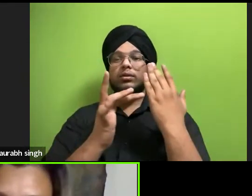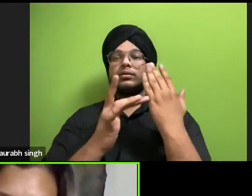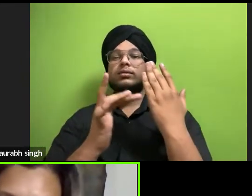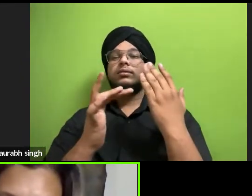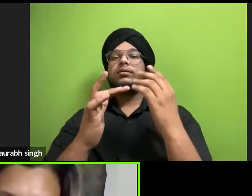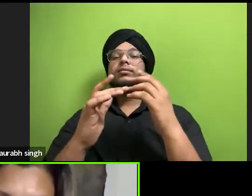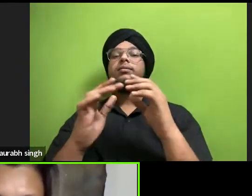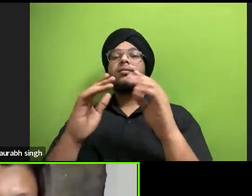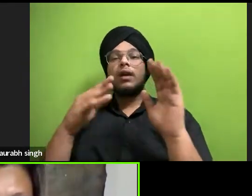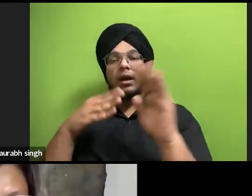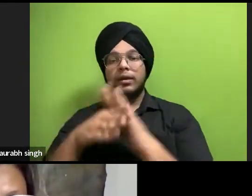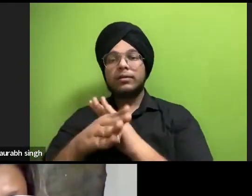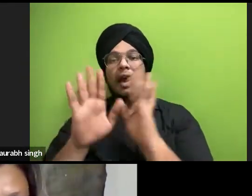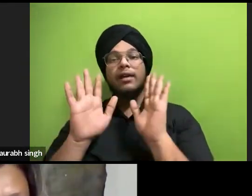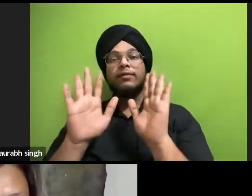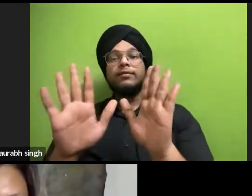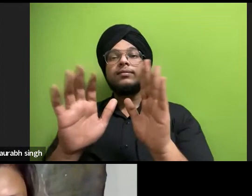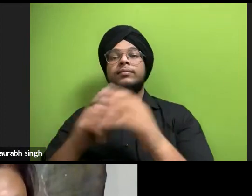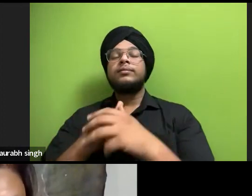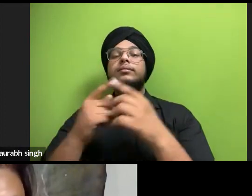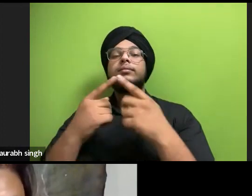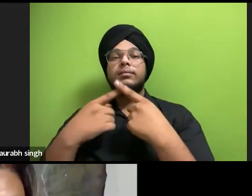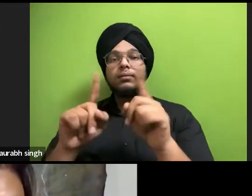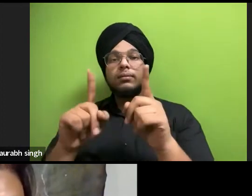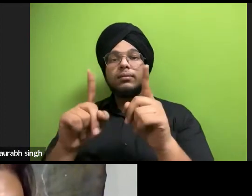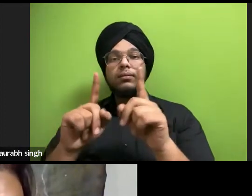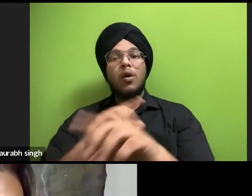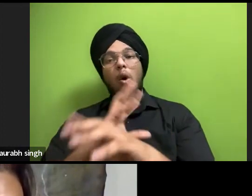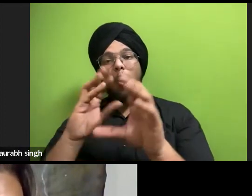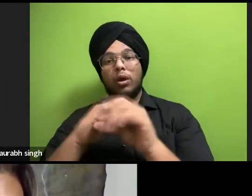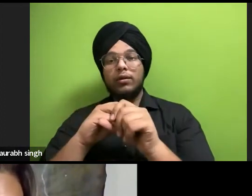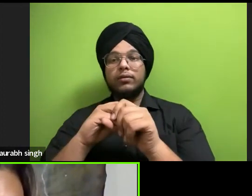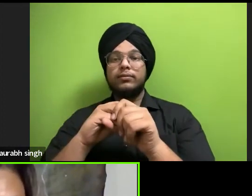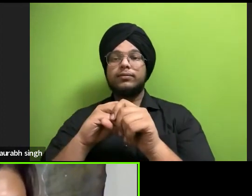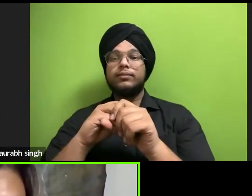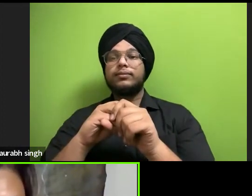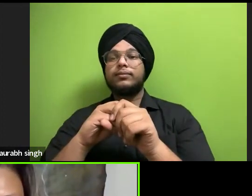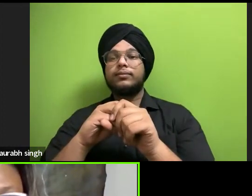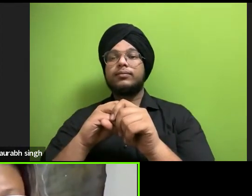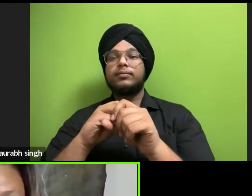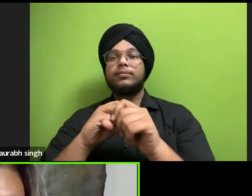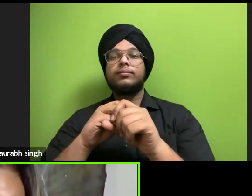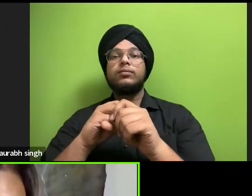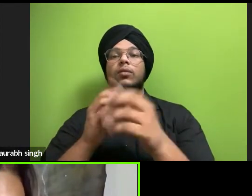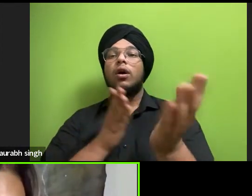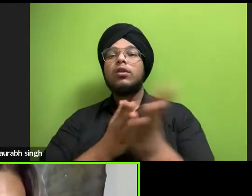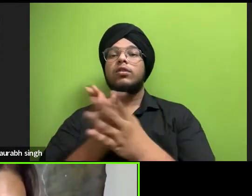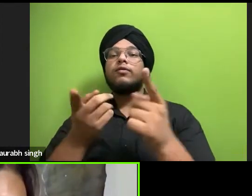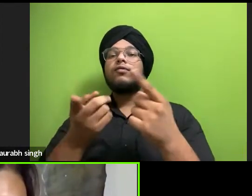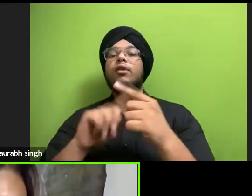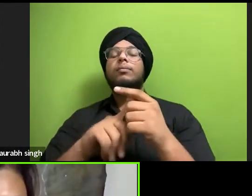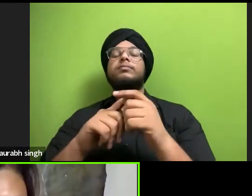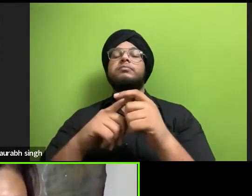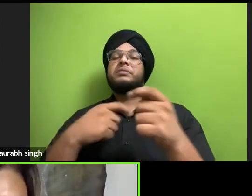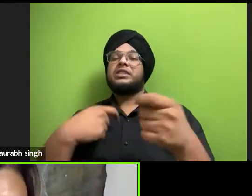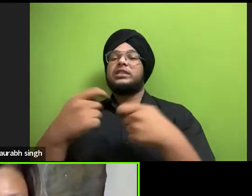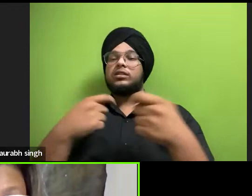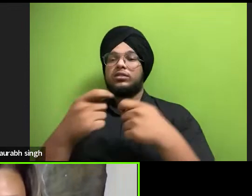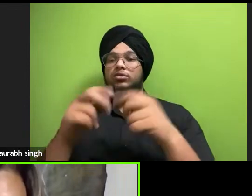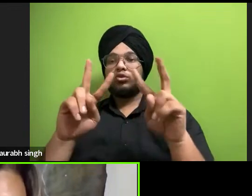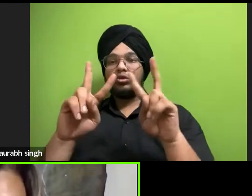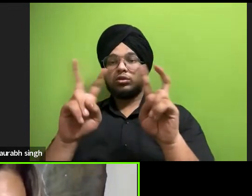technological in that sense. But all of those screens are driven by commercial content. It's